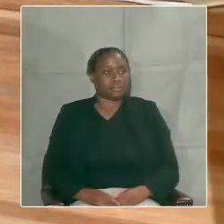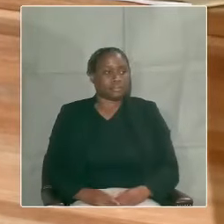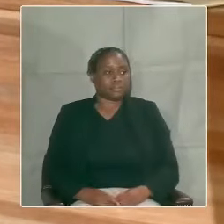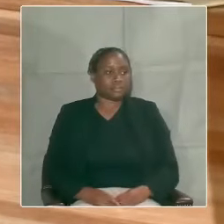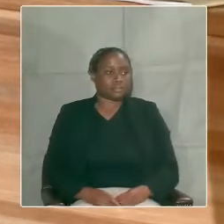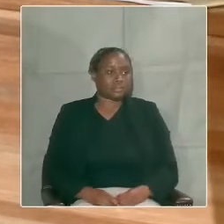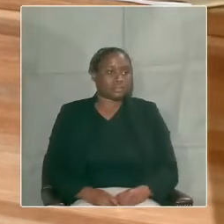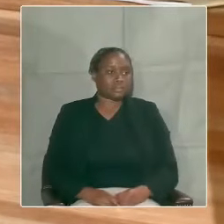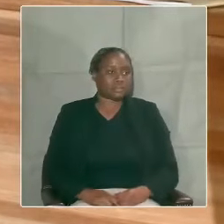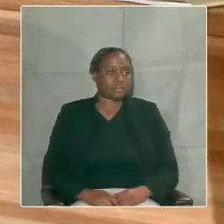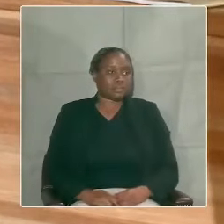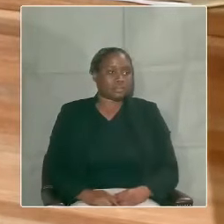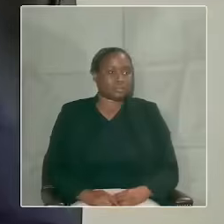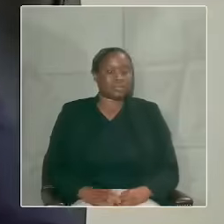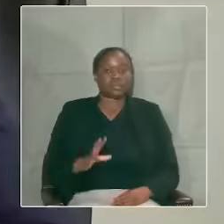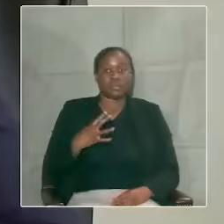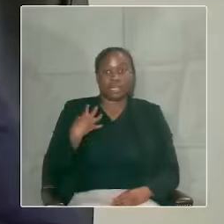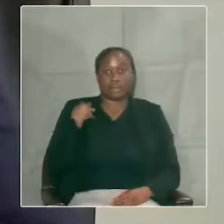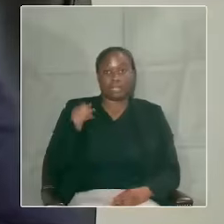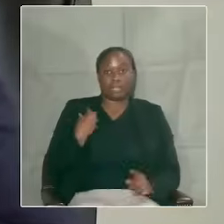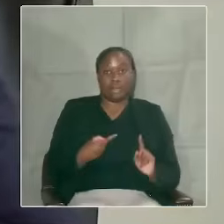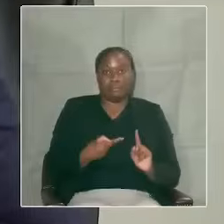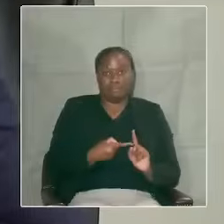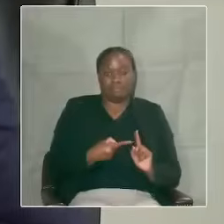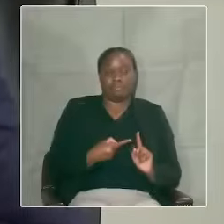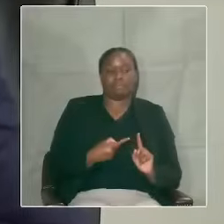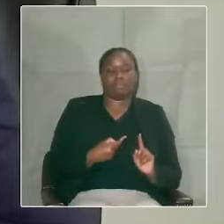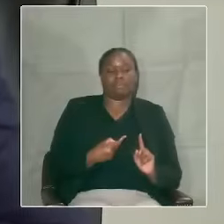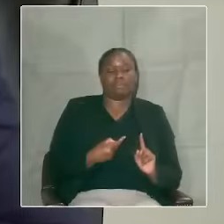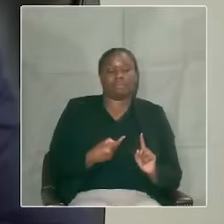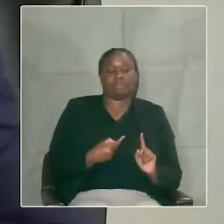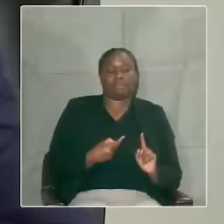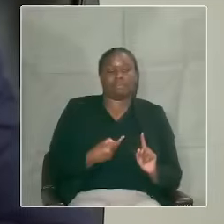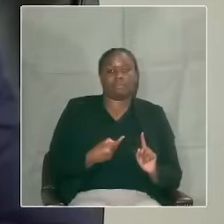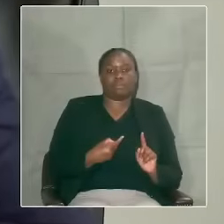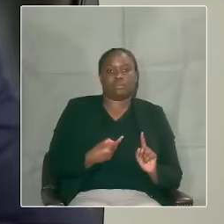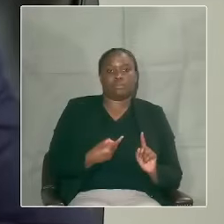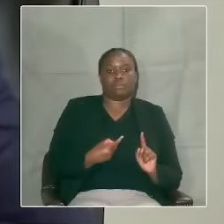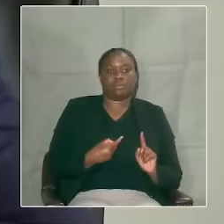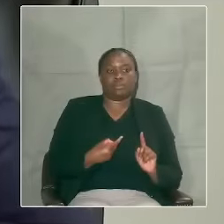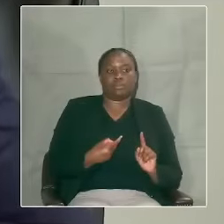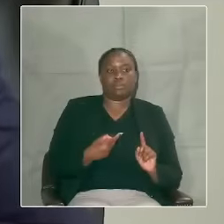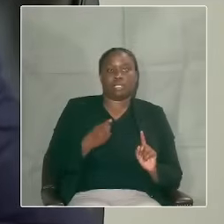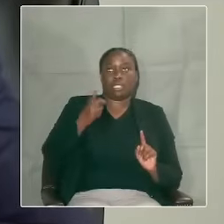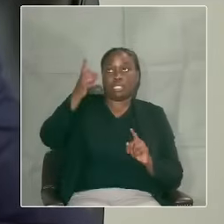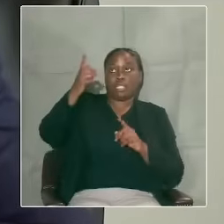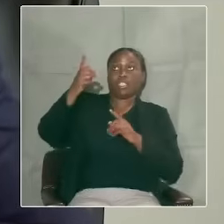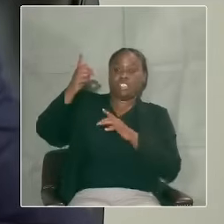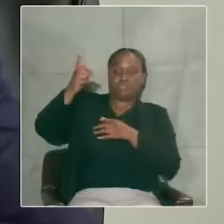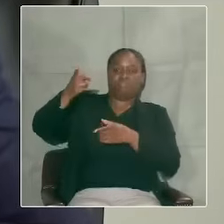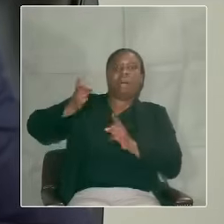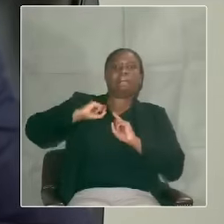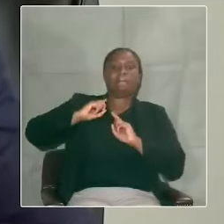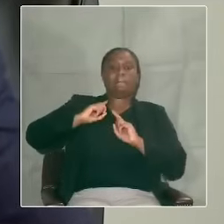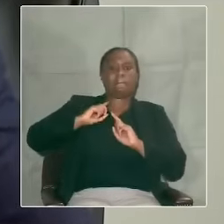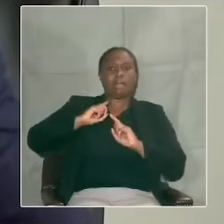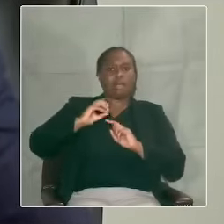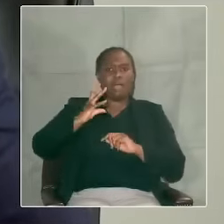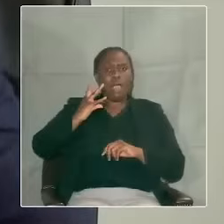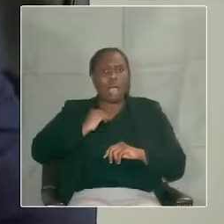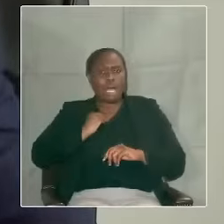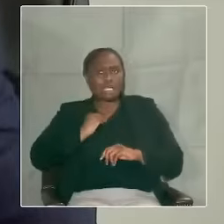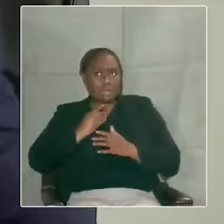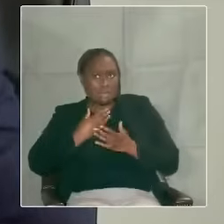Given the fact that the minister was instructing, not soliciting our views of the disbandment